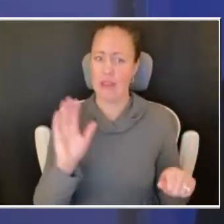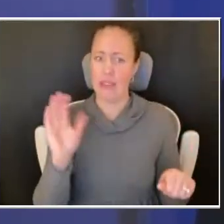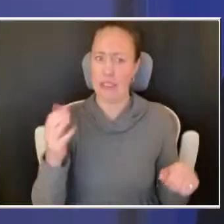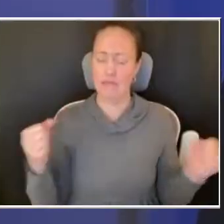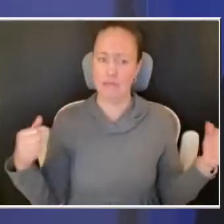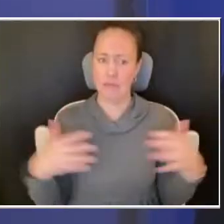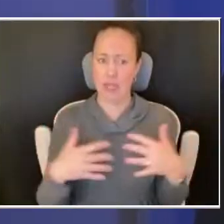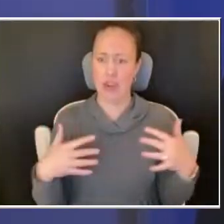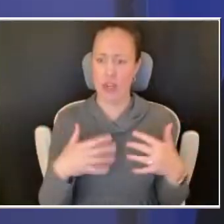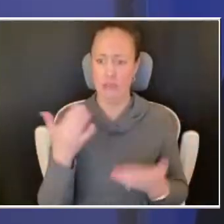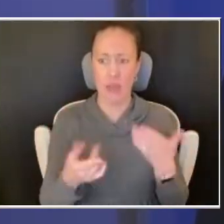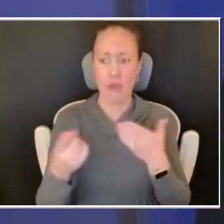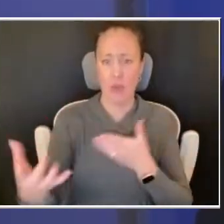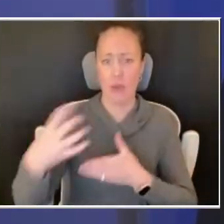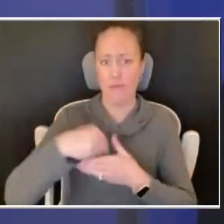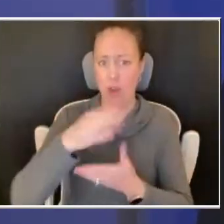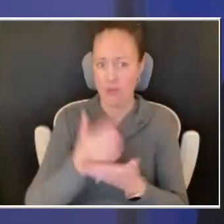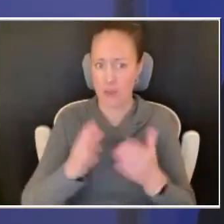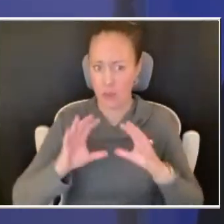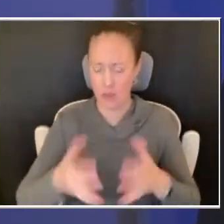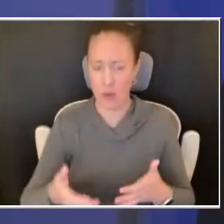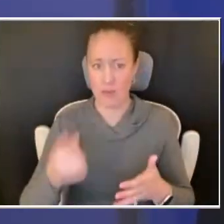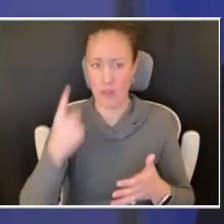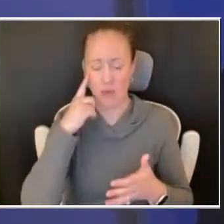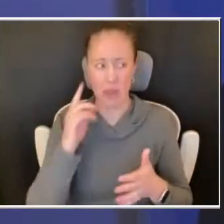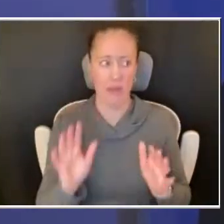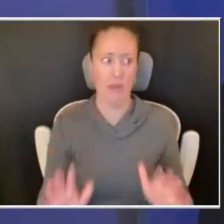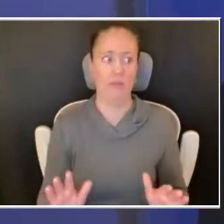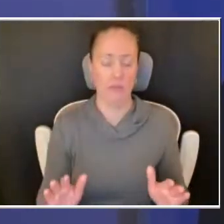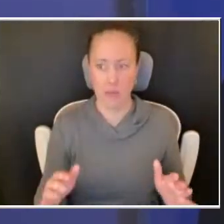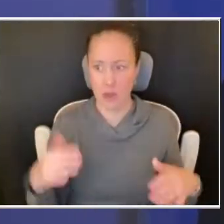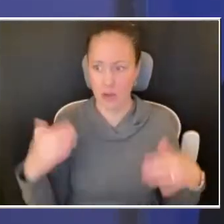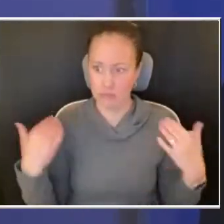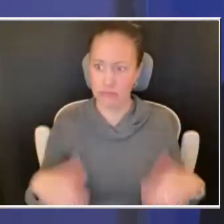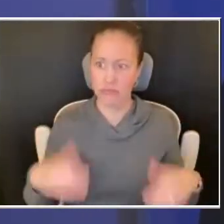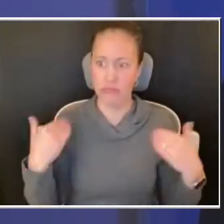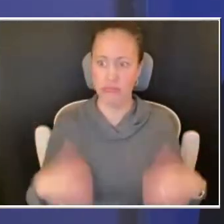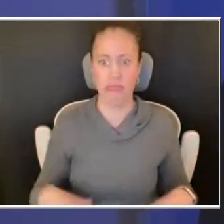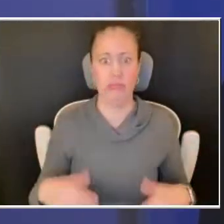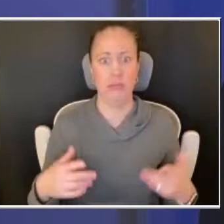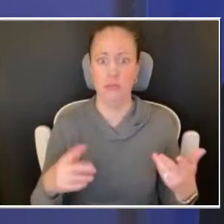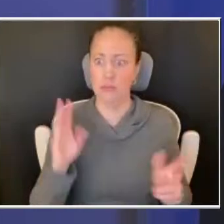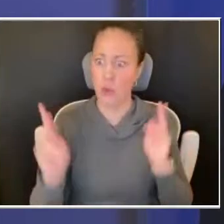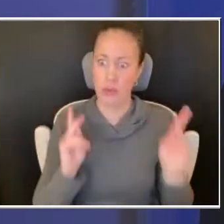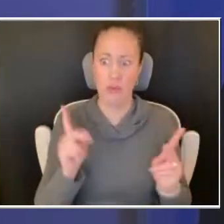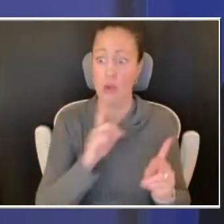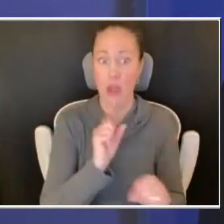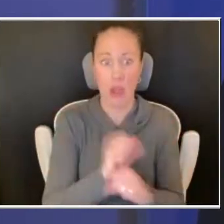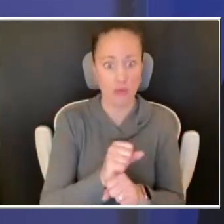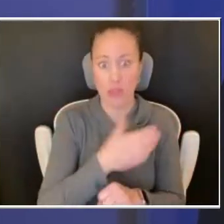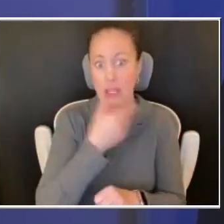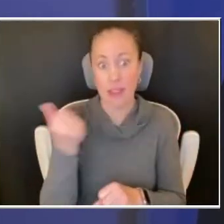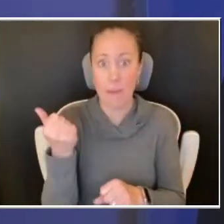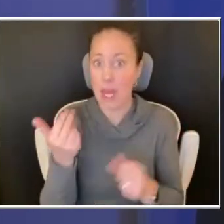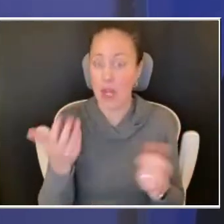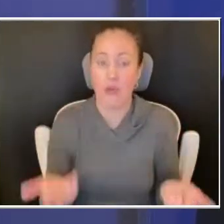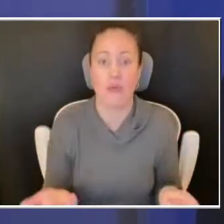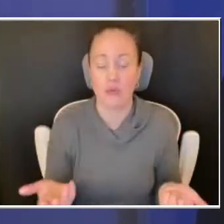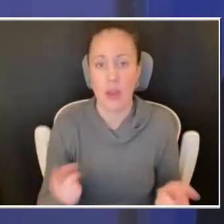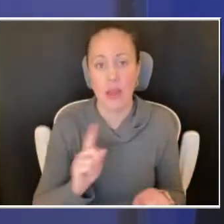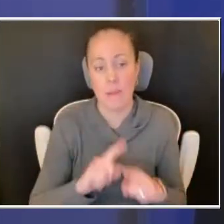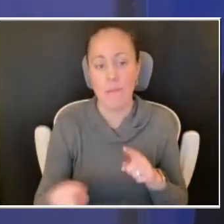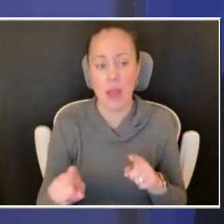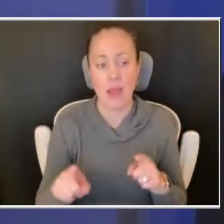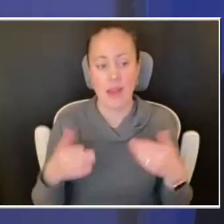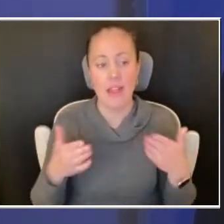groups, and you think, my gosh, do people come out of this? But it also is a way that it educated